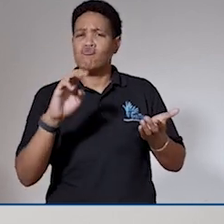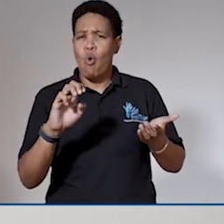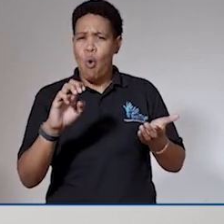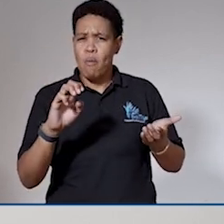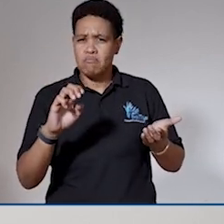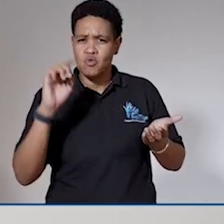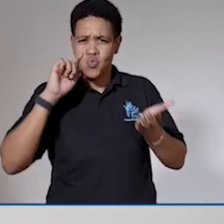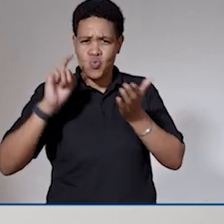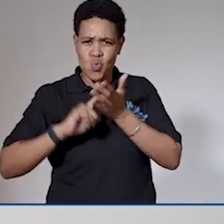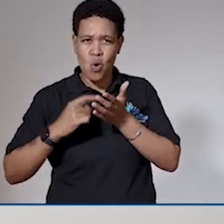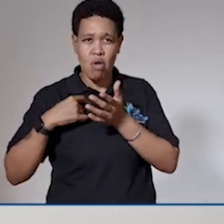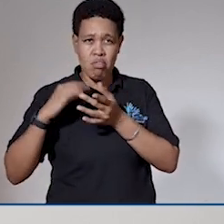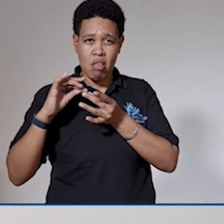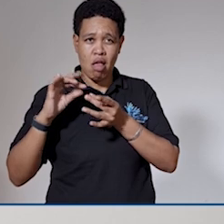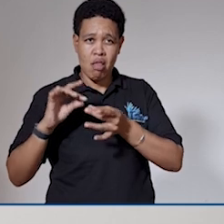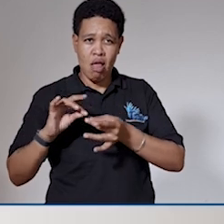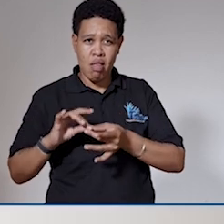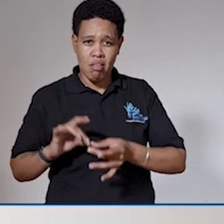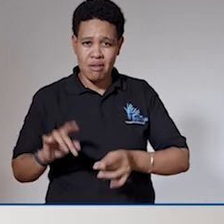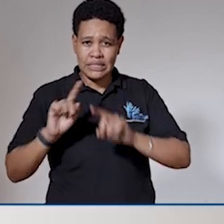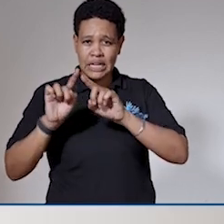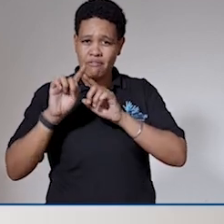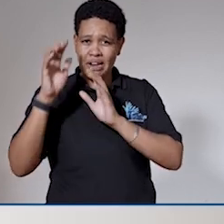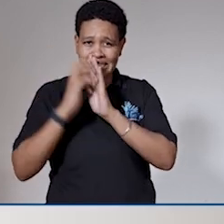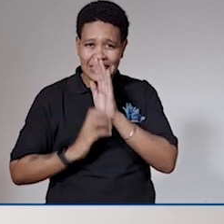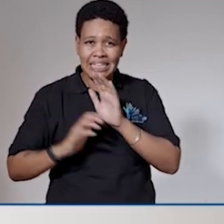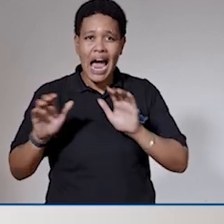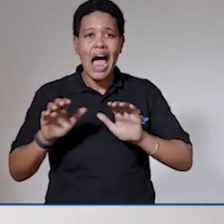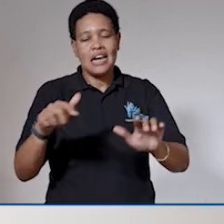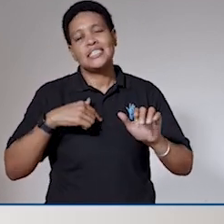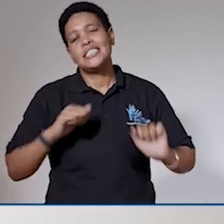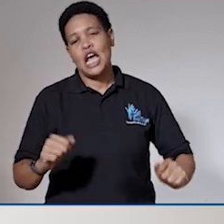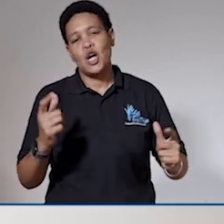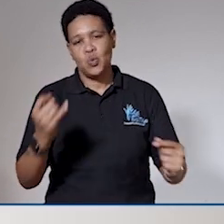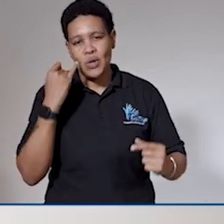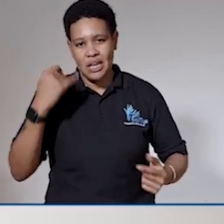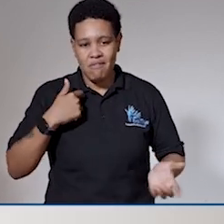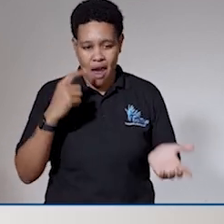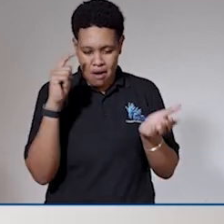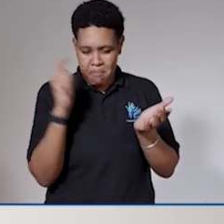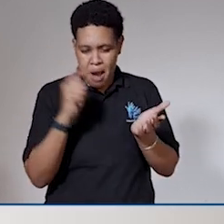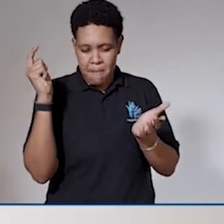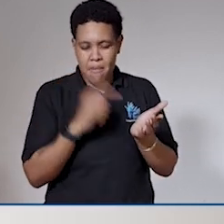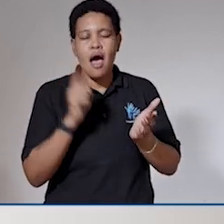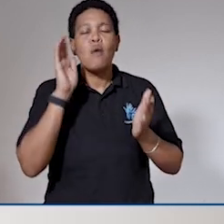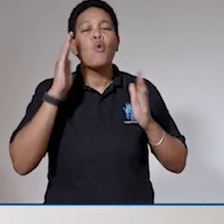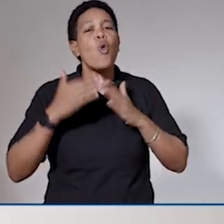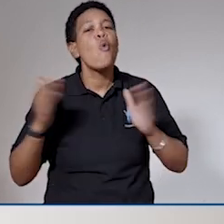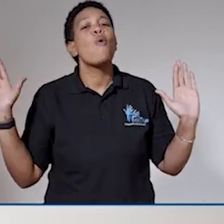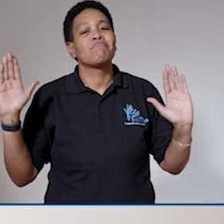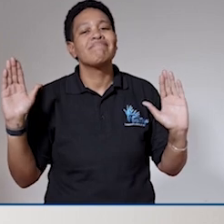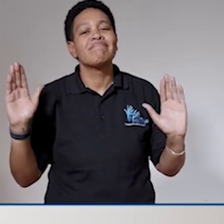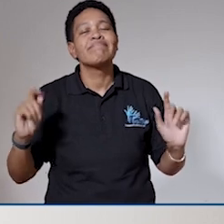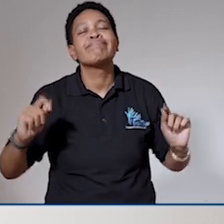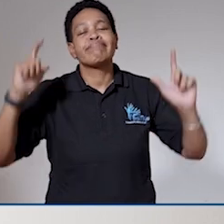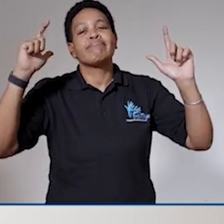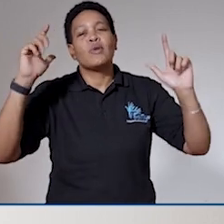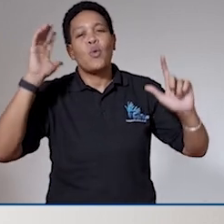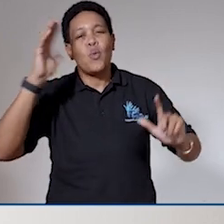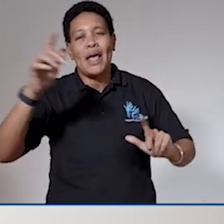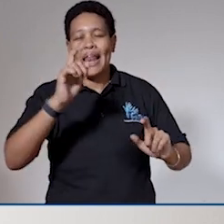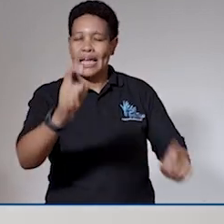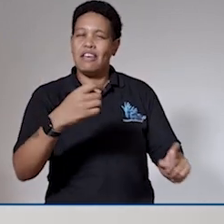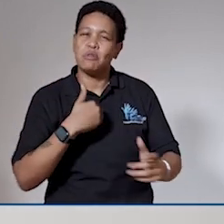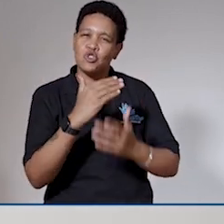me some actions that I could carry out. So if I double tap, it would have opened Chrome. And it also gave me some